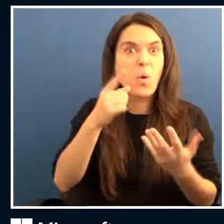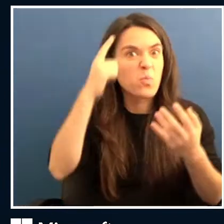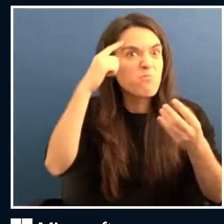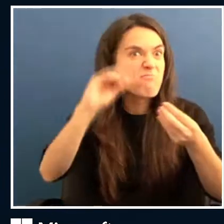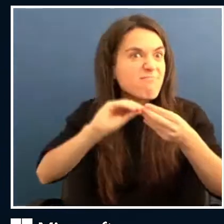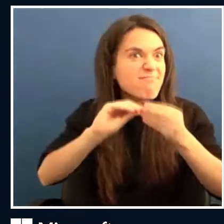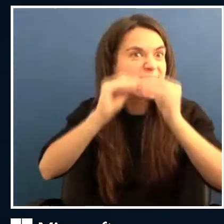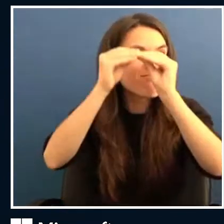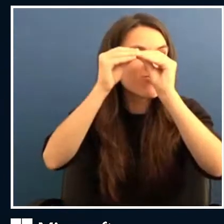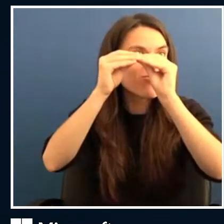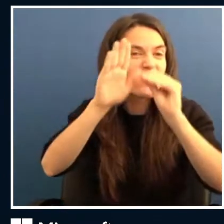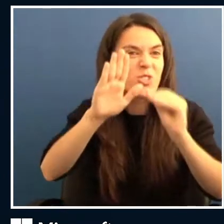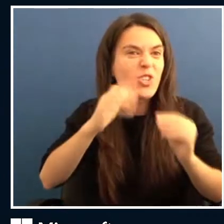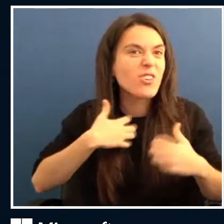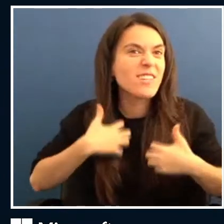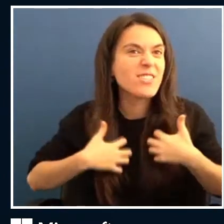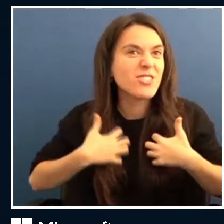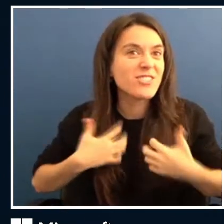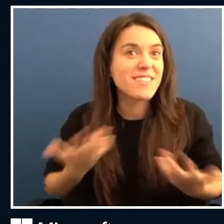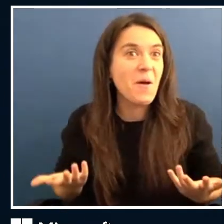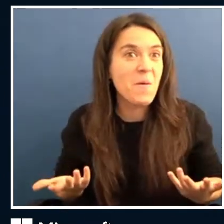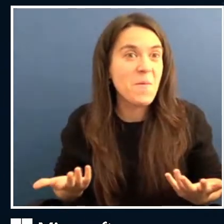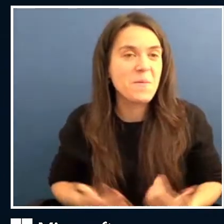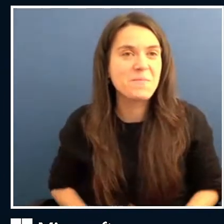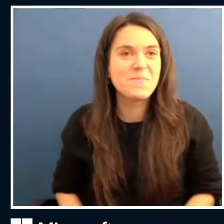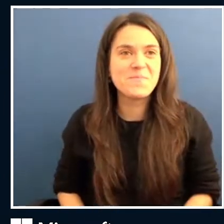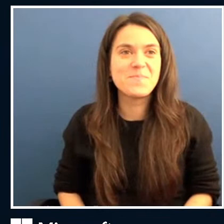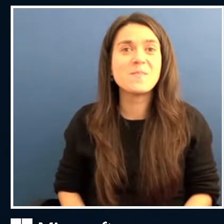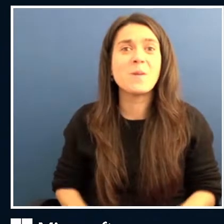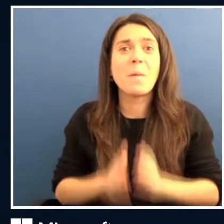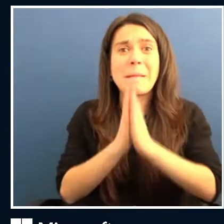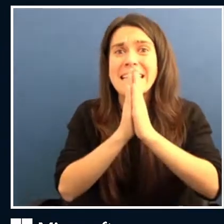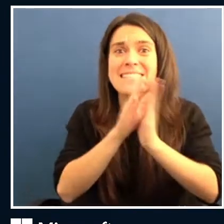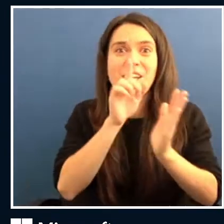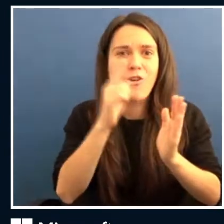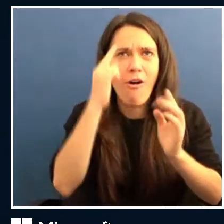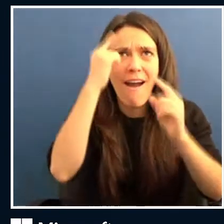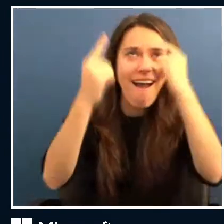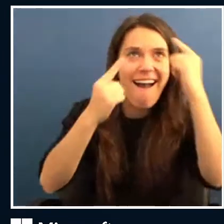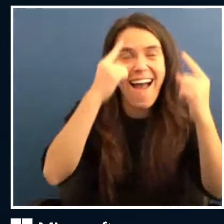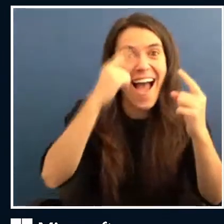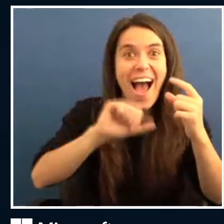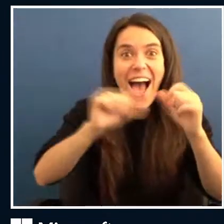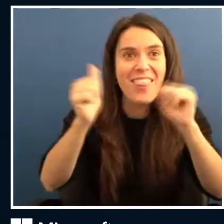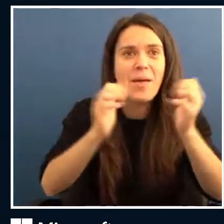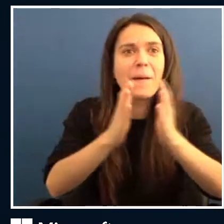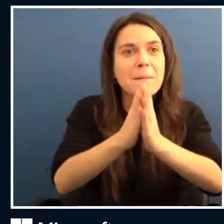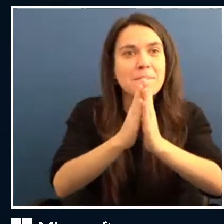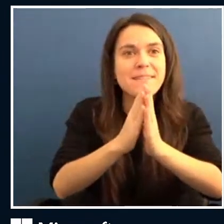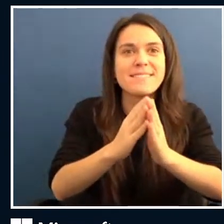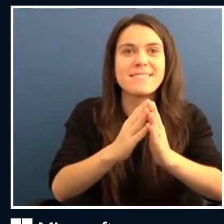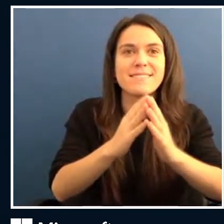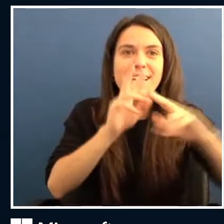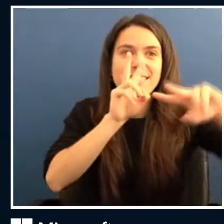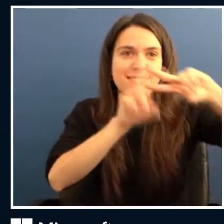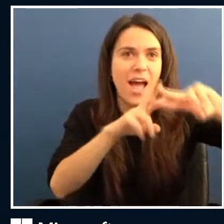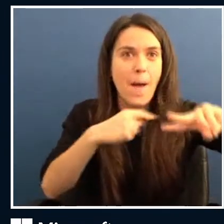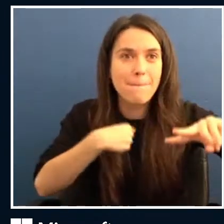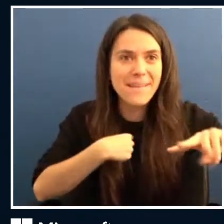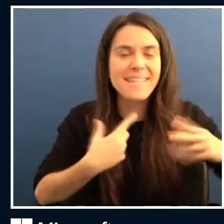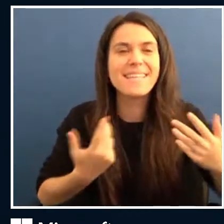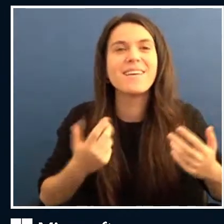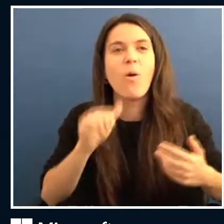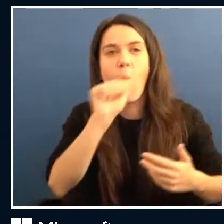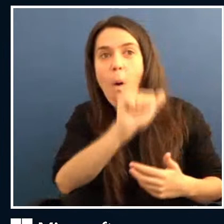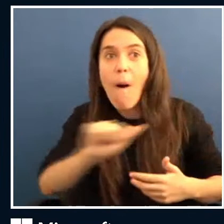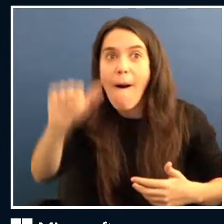And finally, whatever awesome thing you create, I would love to see it. Tag me on Twitter with what you create. And before we end, I wanted to